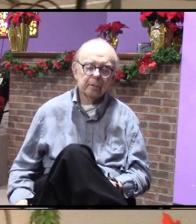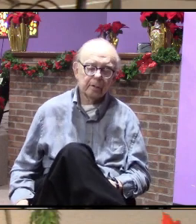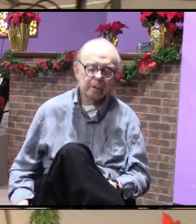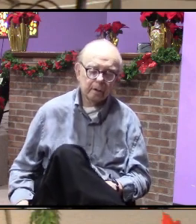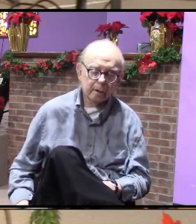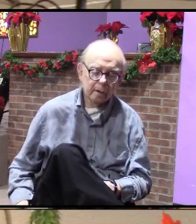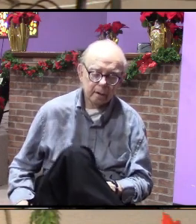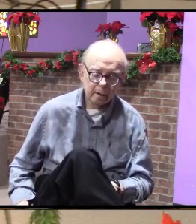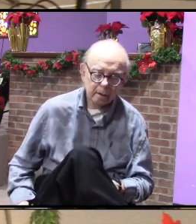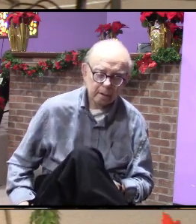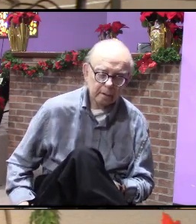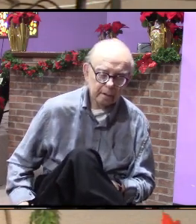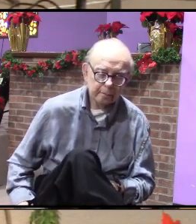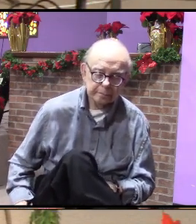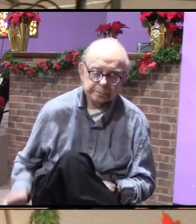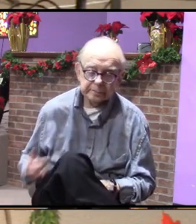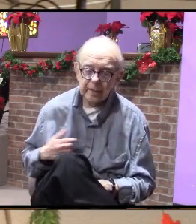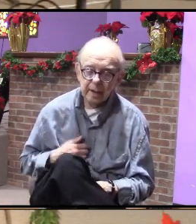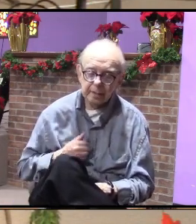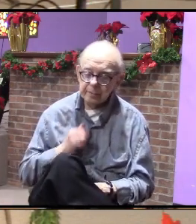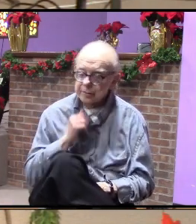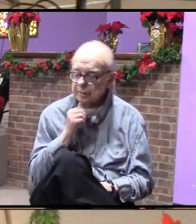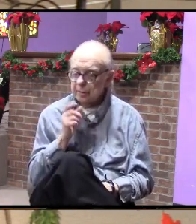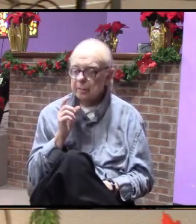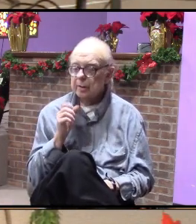still hasn't made me an expert.